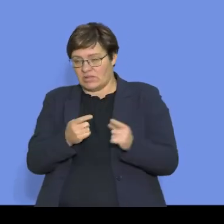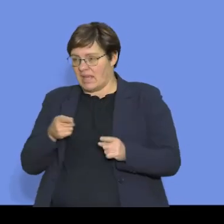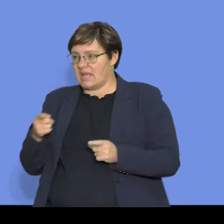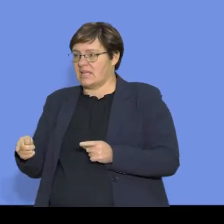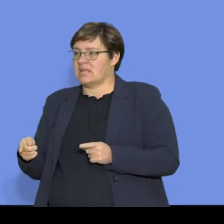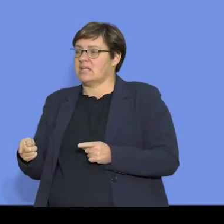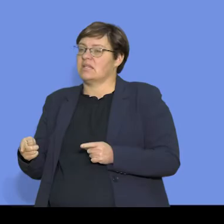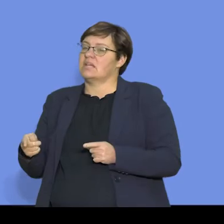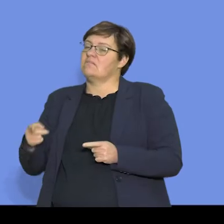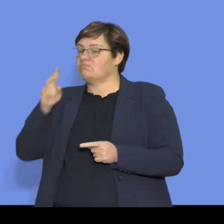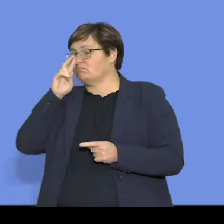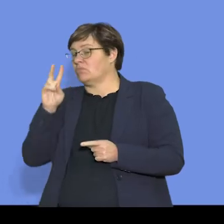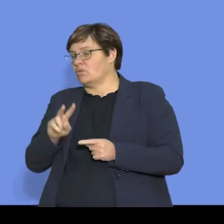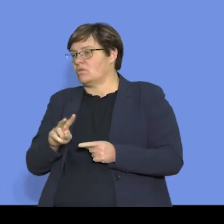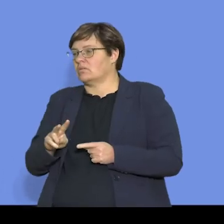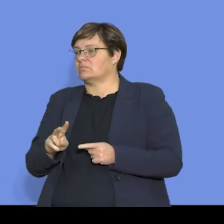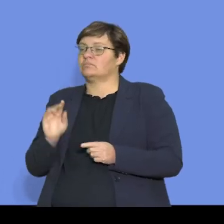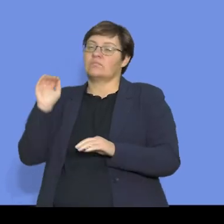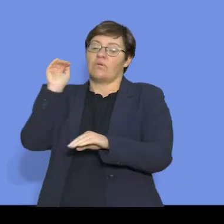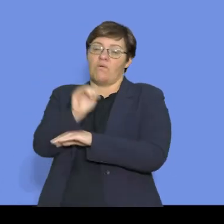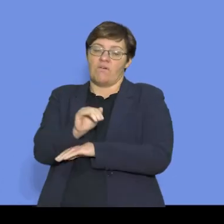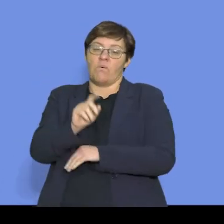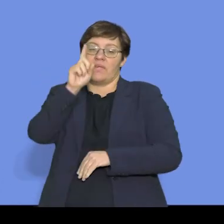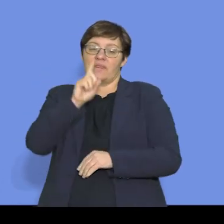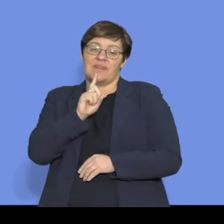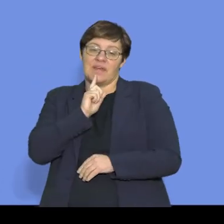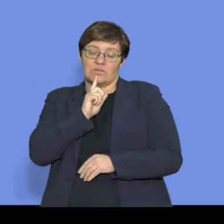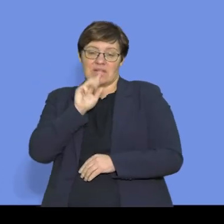exist today. And if we have a look, that is over